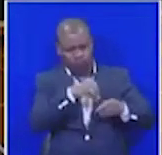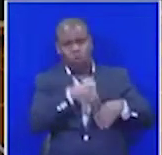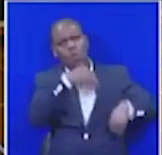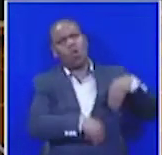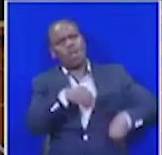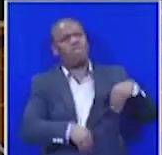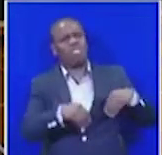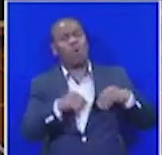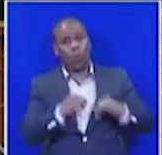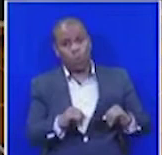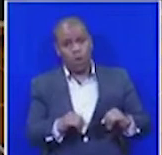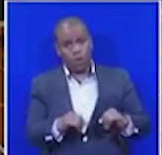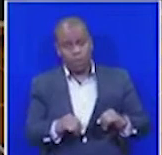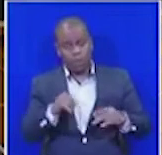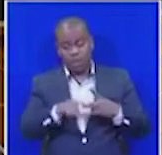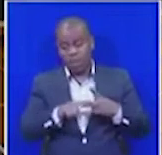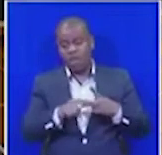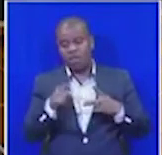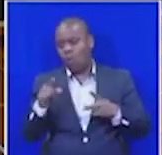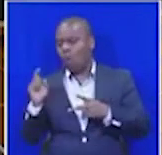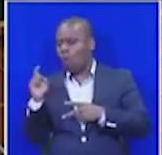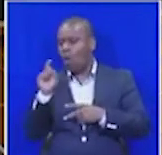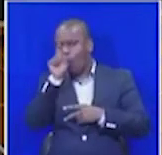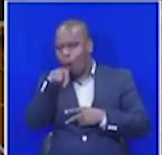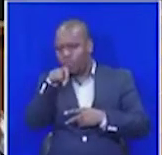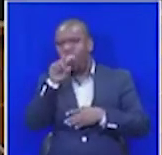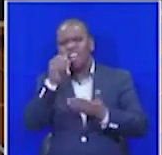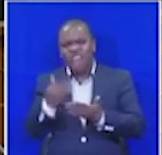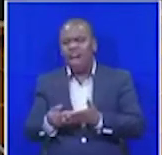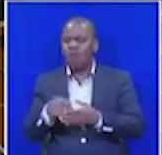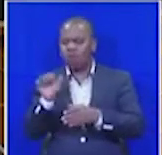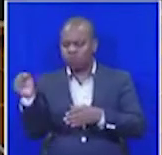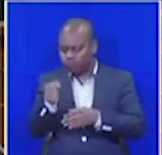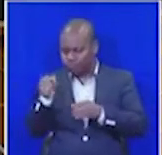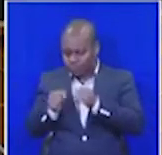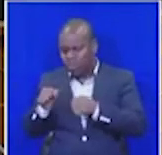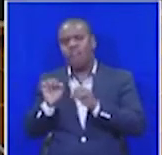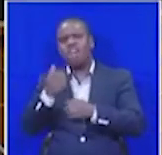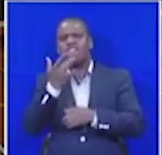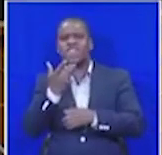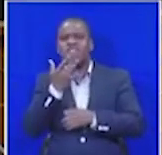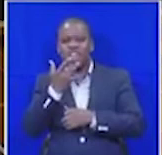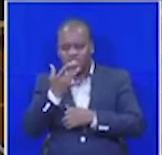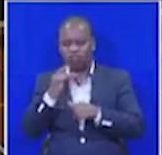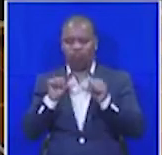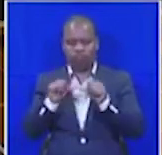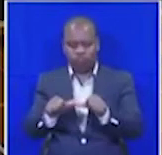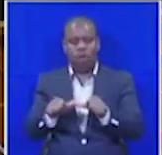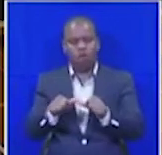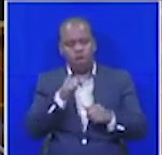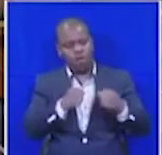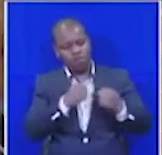replaced by the Sweetheart Hawks, who are headed up by a loyal cadre deployed to do the work of Mr.